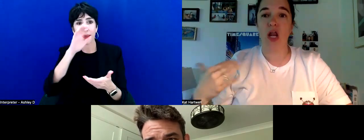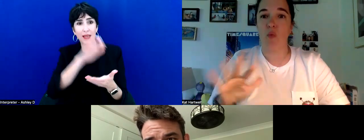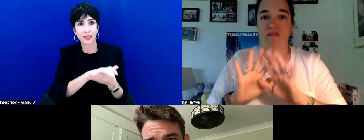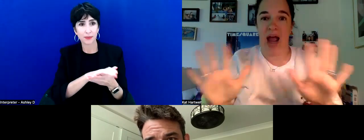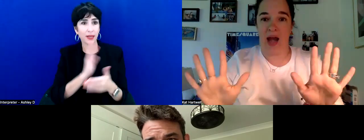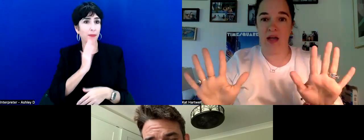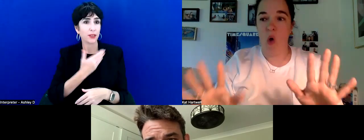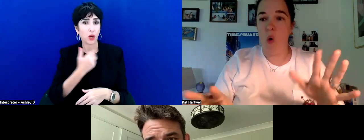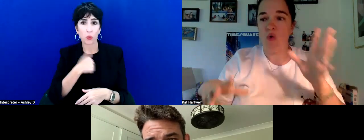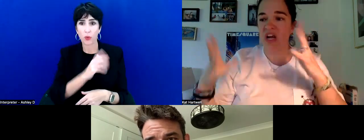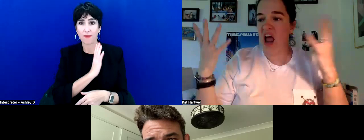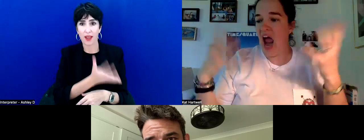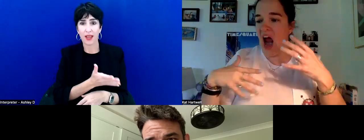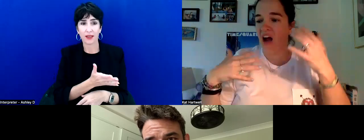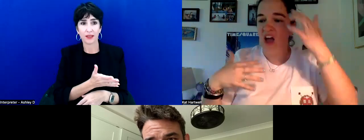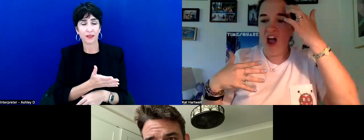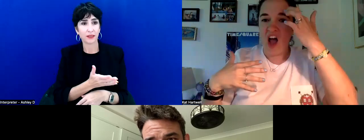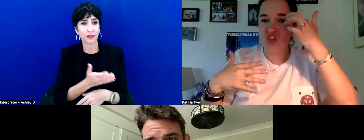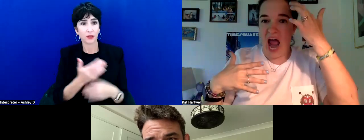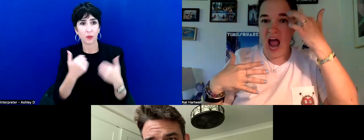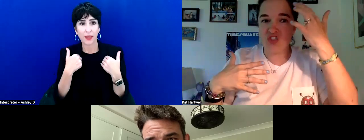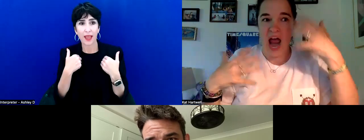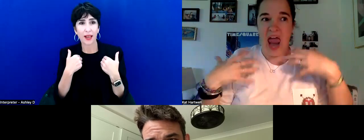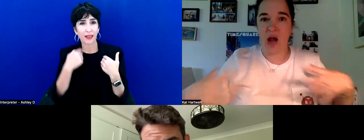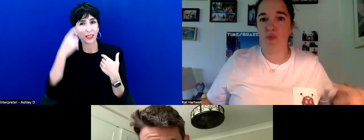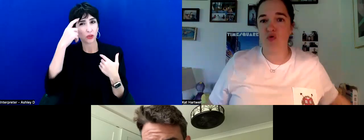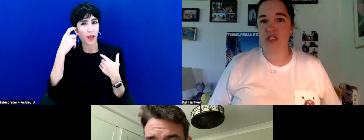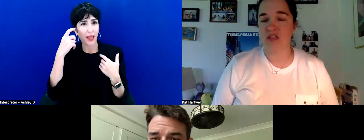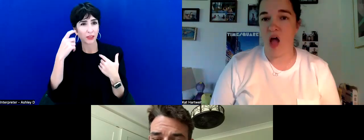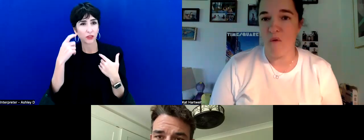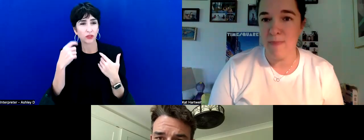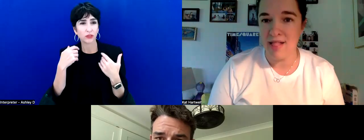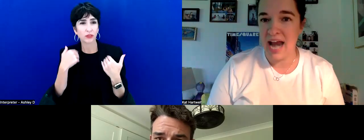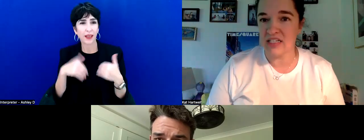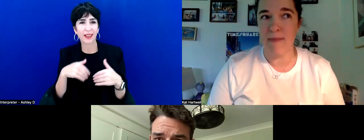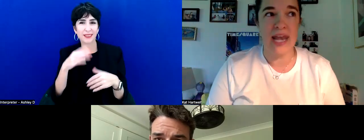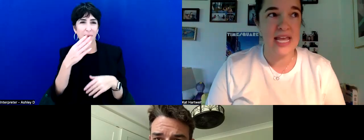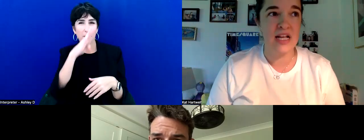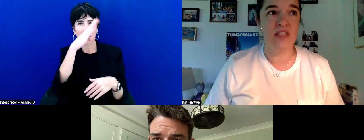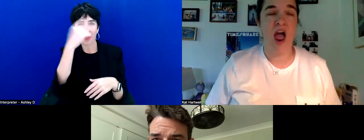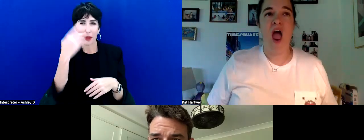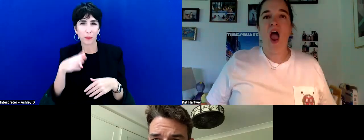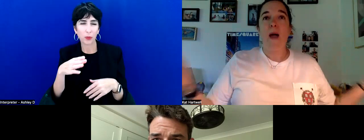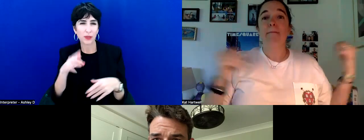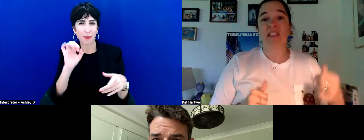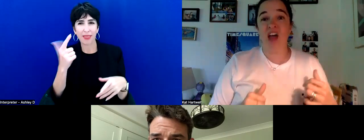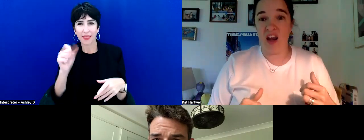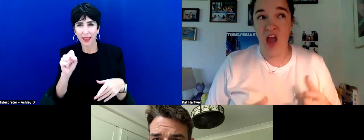my daughter were fine. We had a crash. I had bruises all over my legs and my knees.